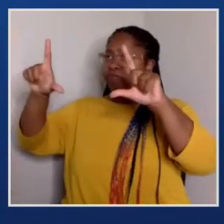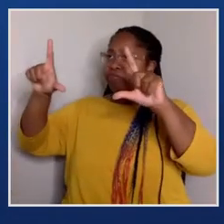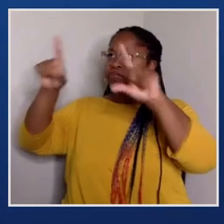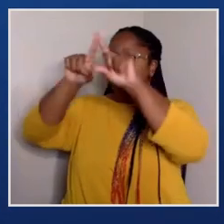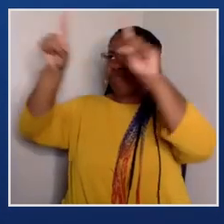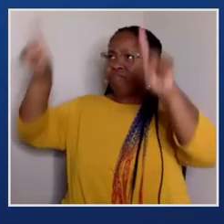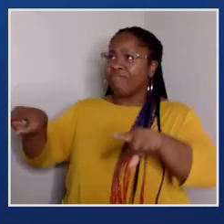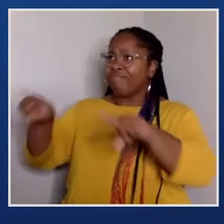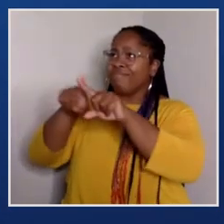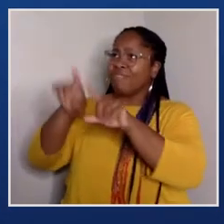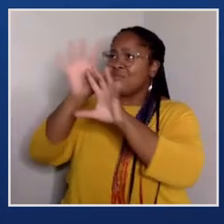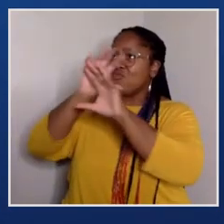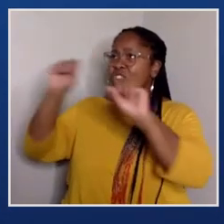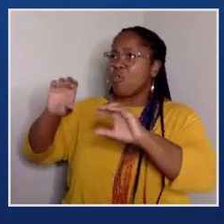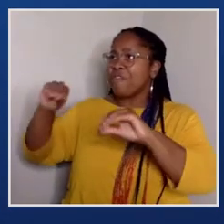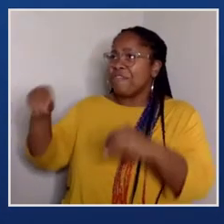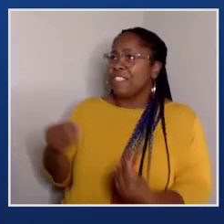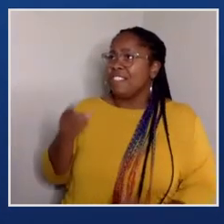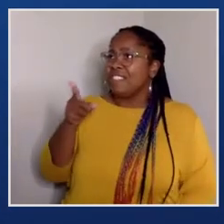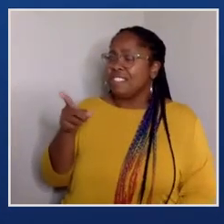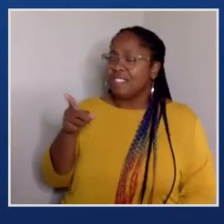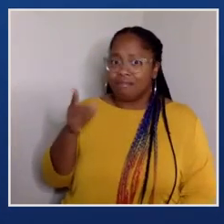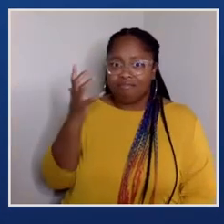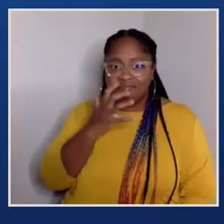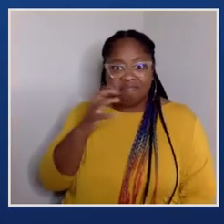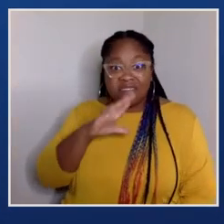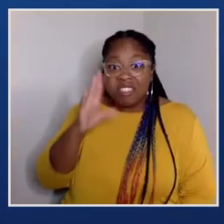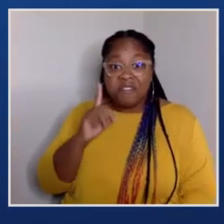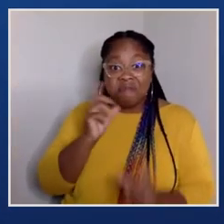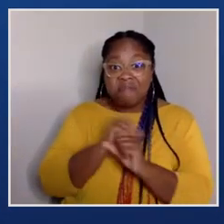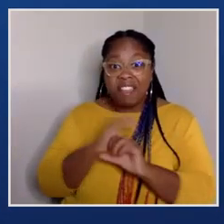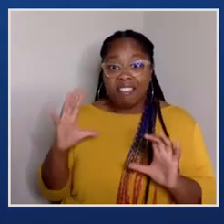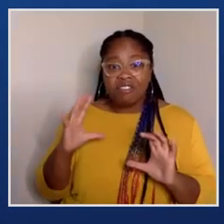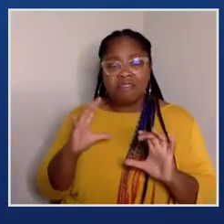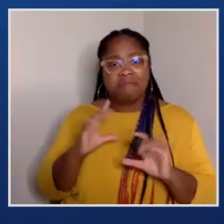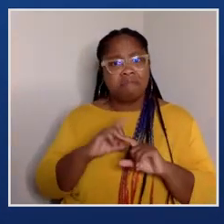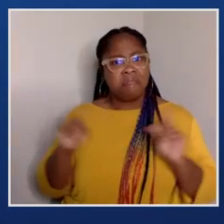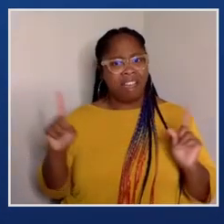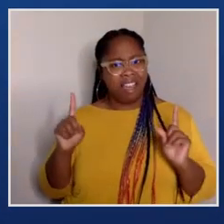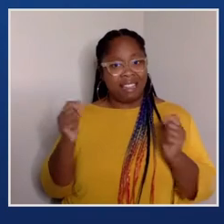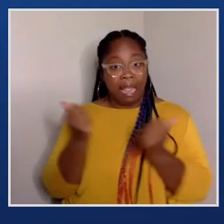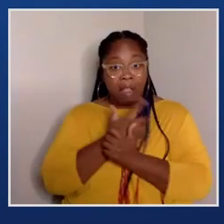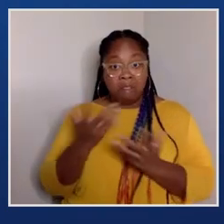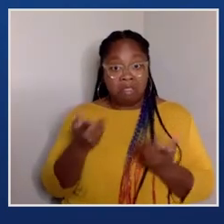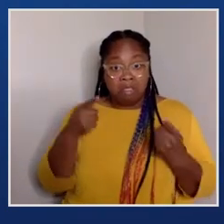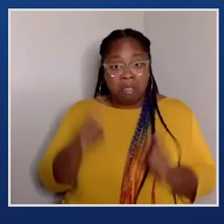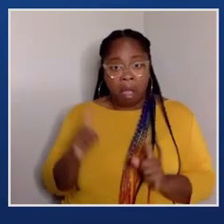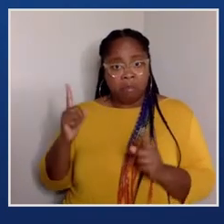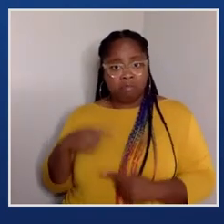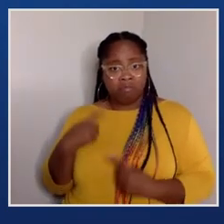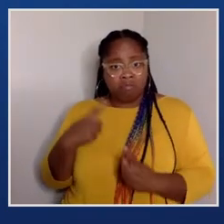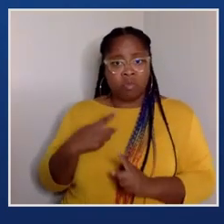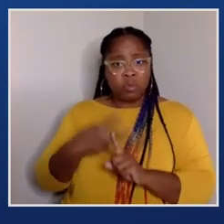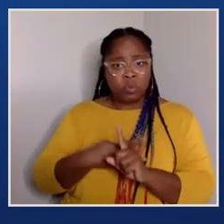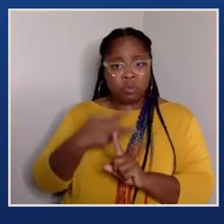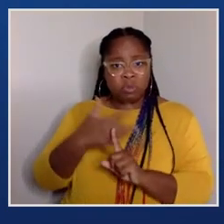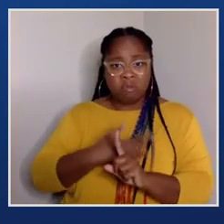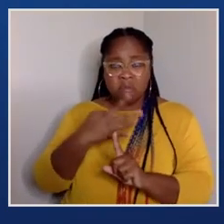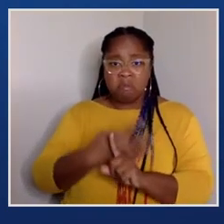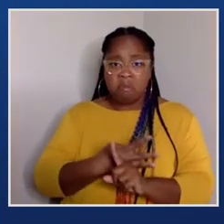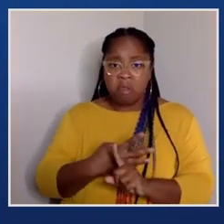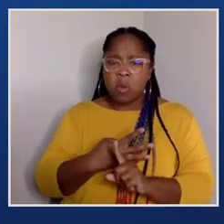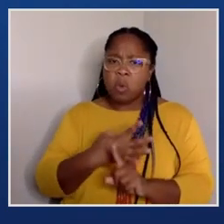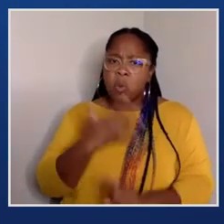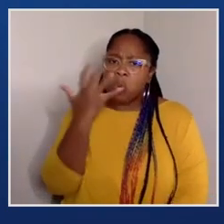with everything that the world has witnessed during these past few months alone, we know that there is